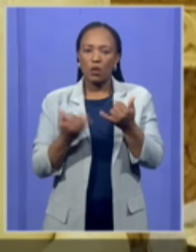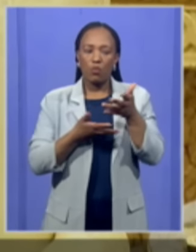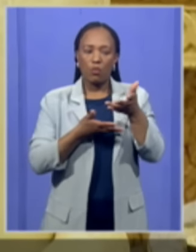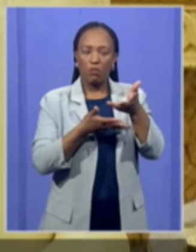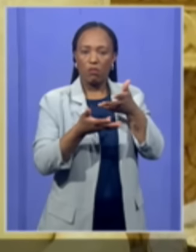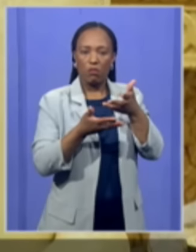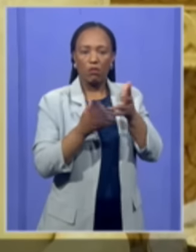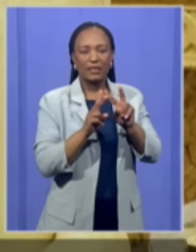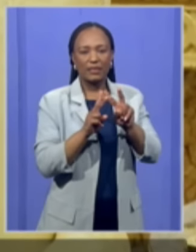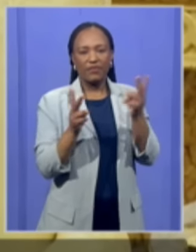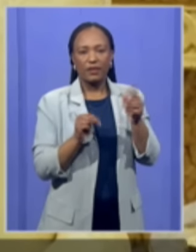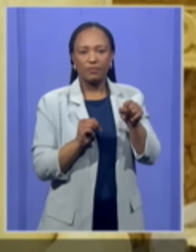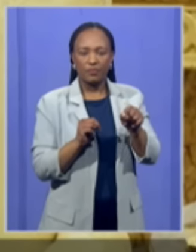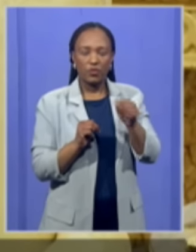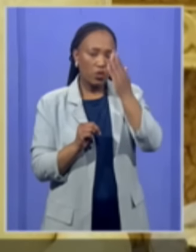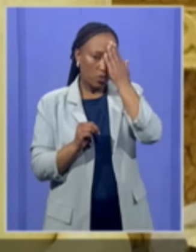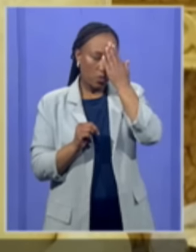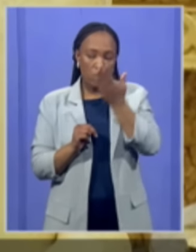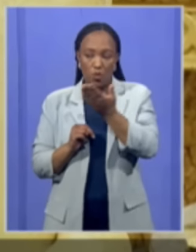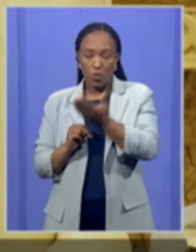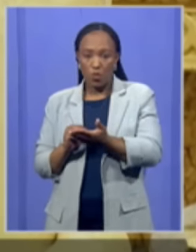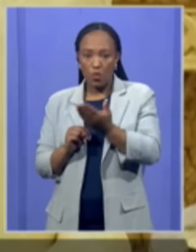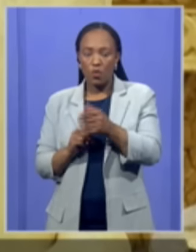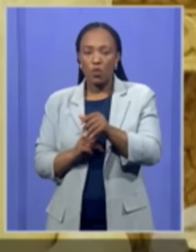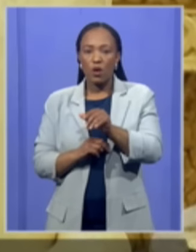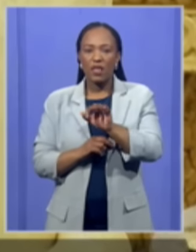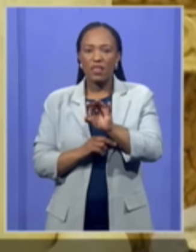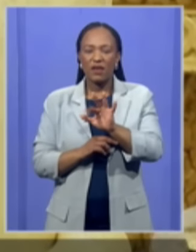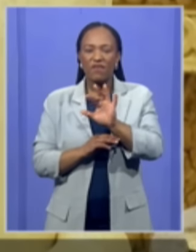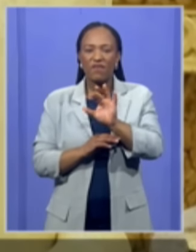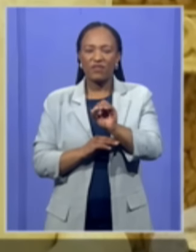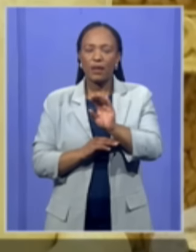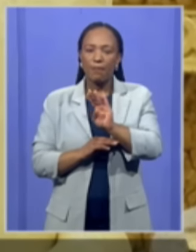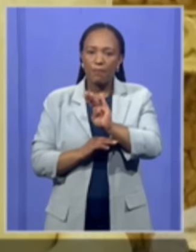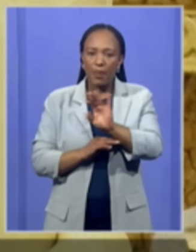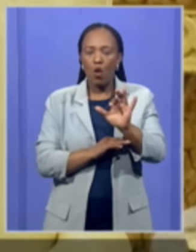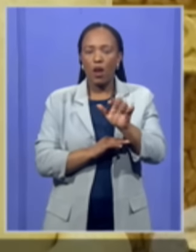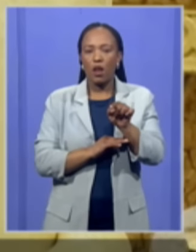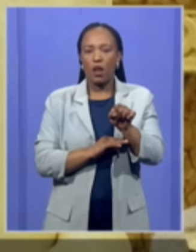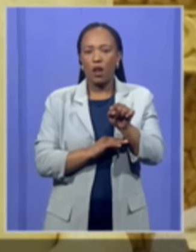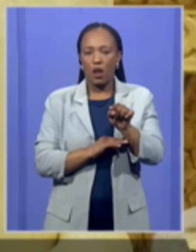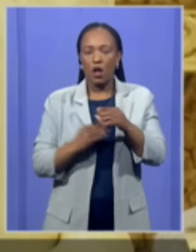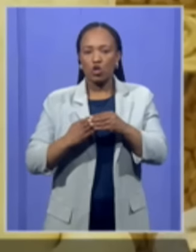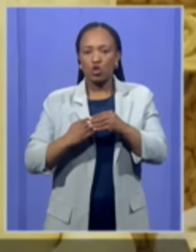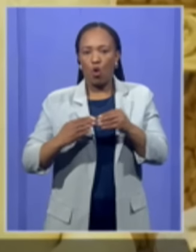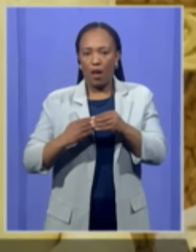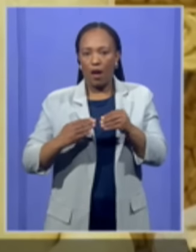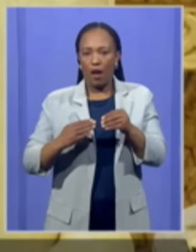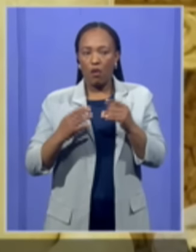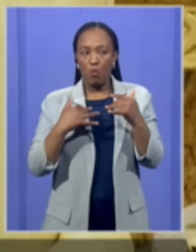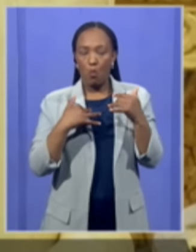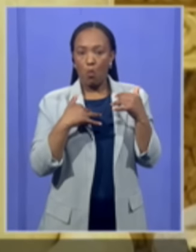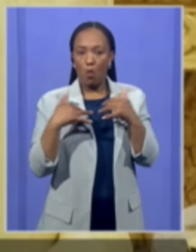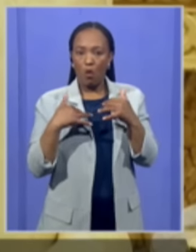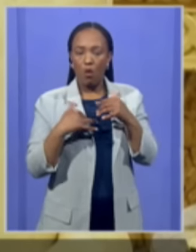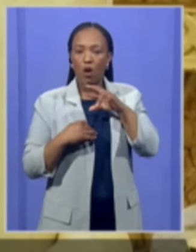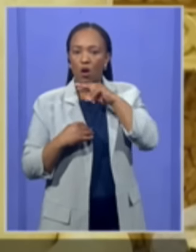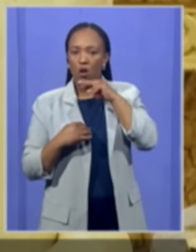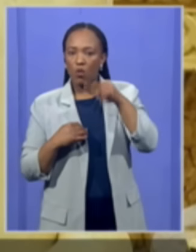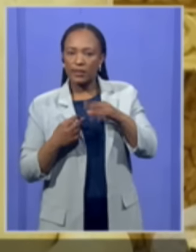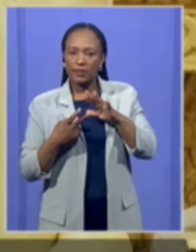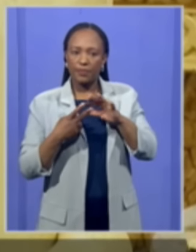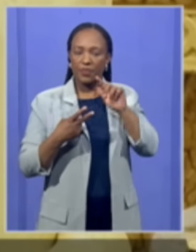And as you know, we've spent $350 billion approximately on this war with Russia and